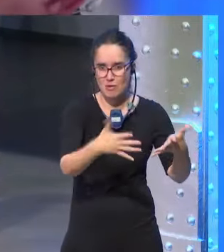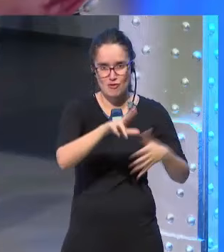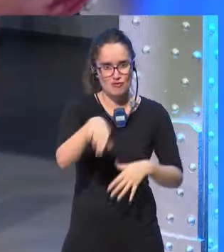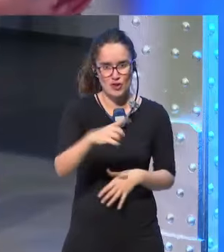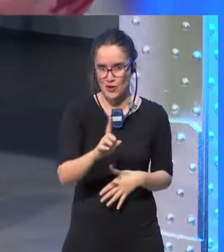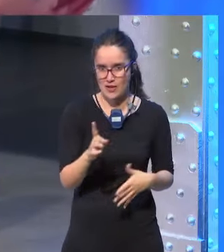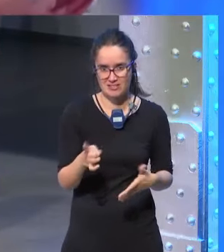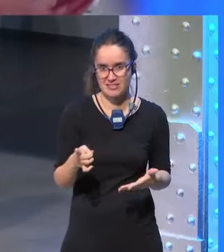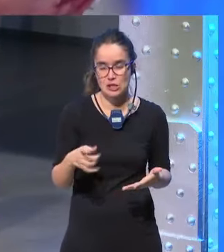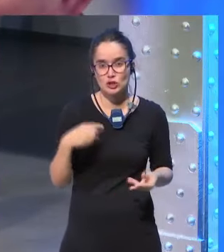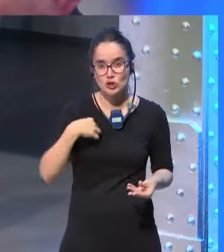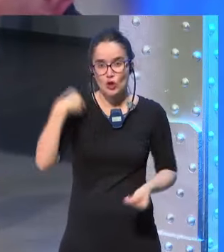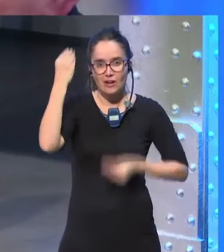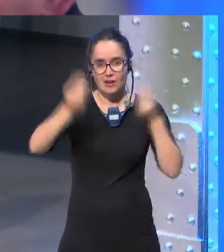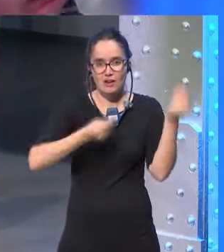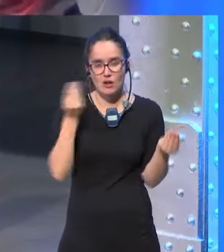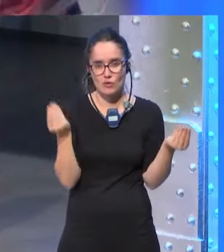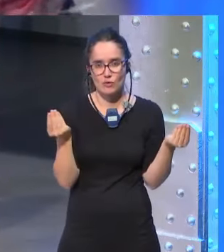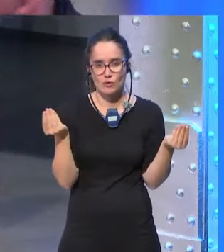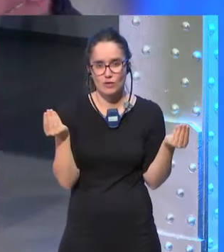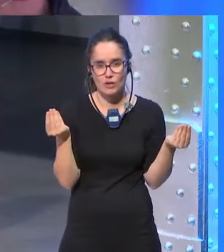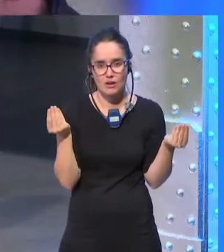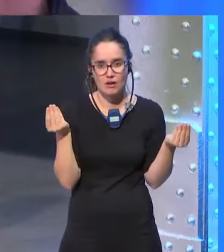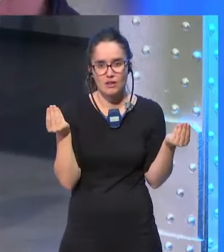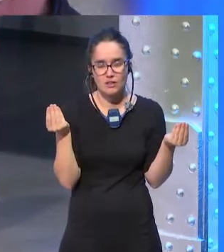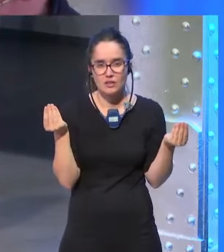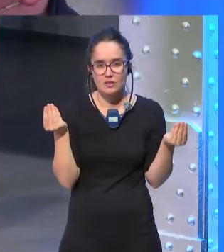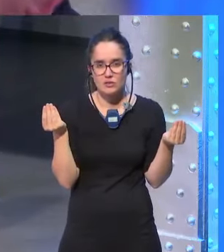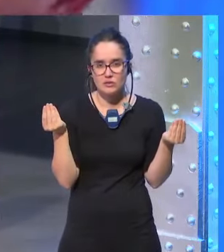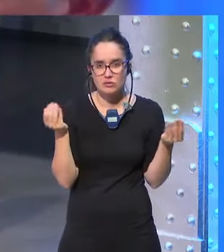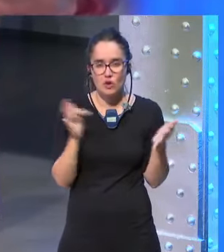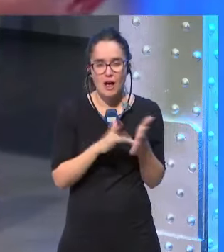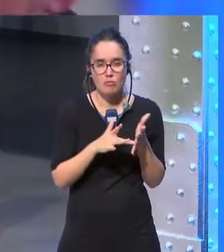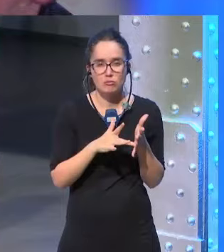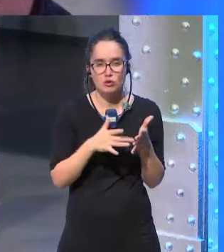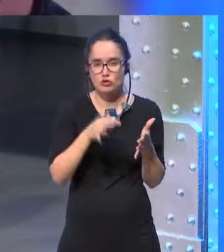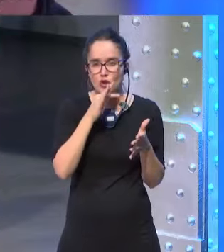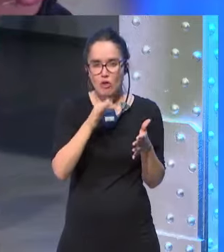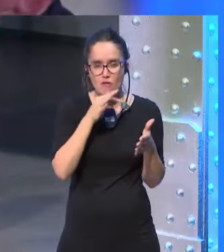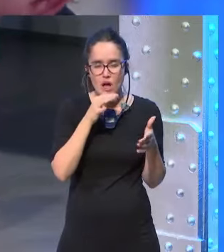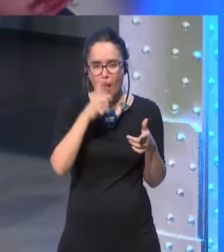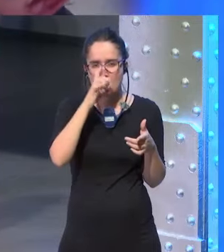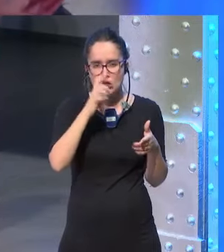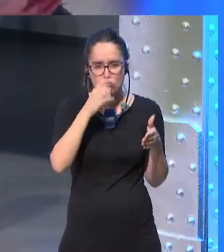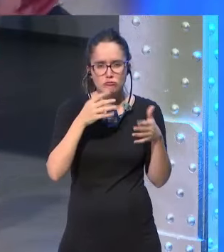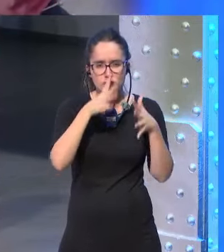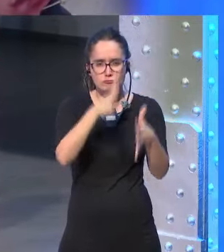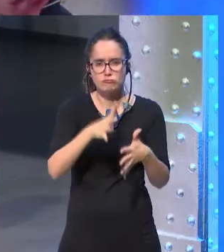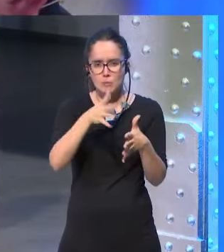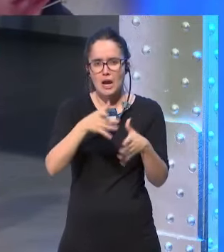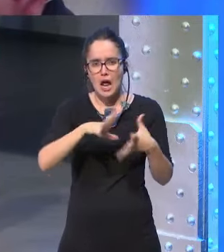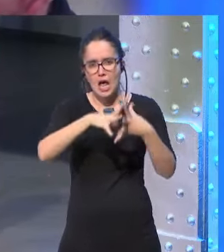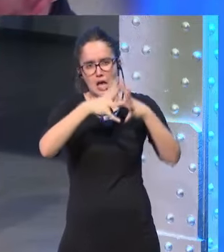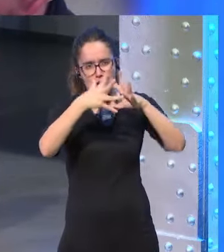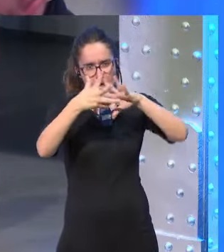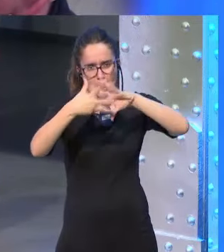have some decades time to actually adapt to this transformation and find good solution. And there it's very important that